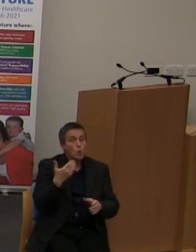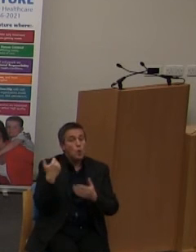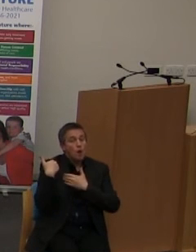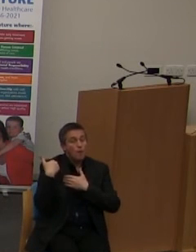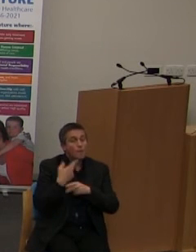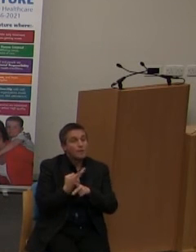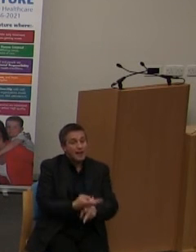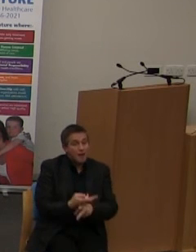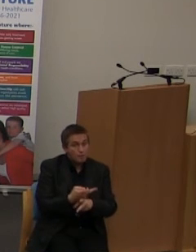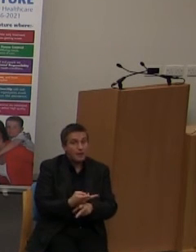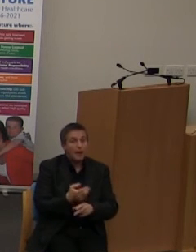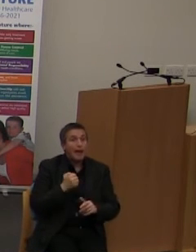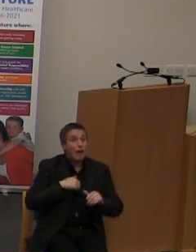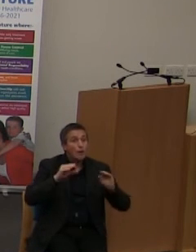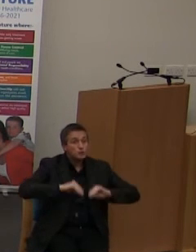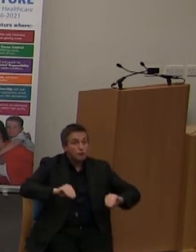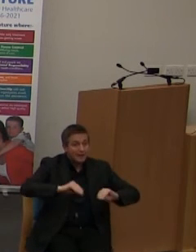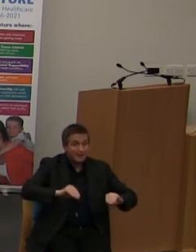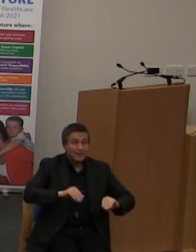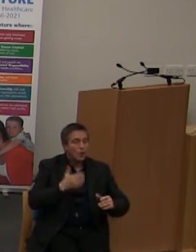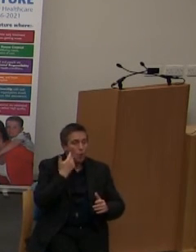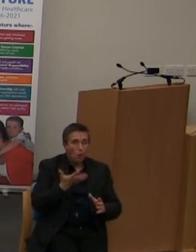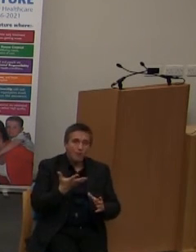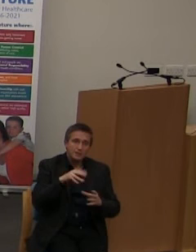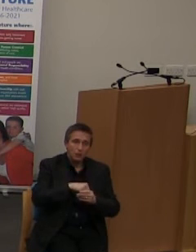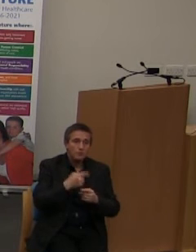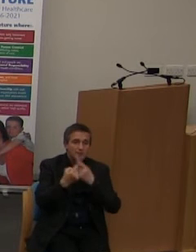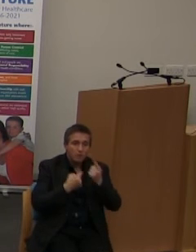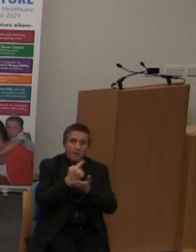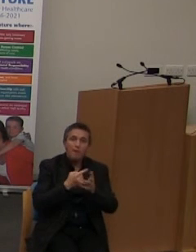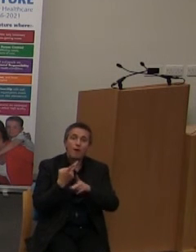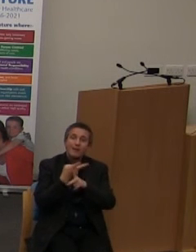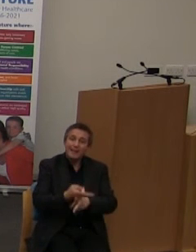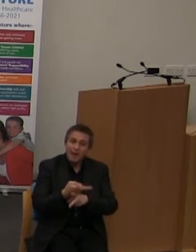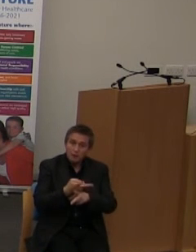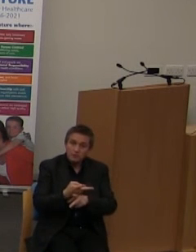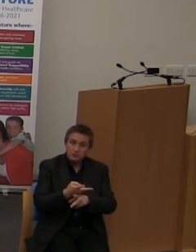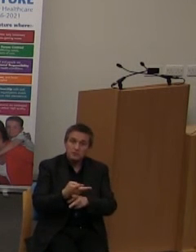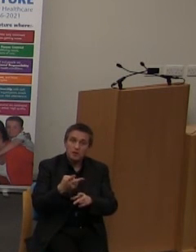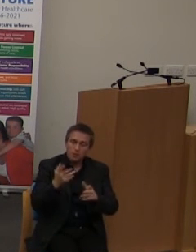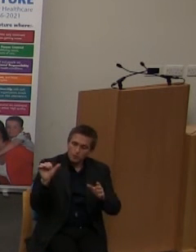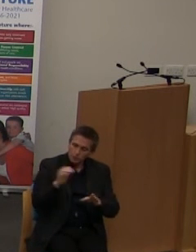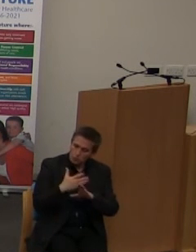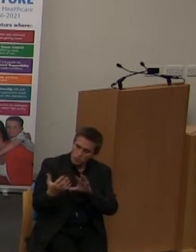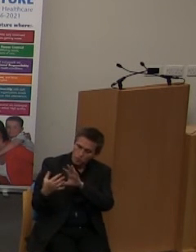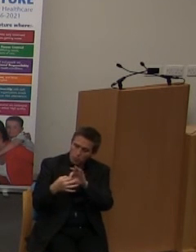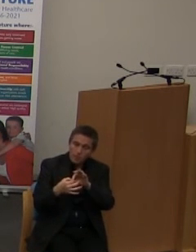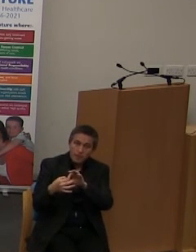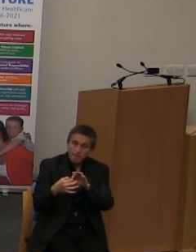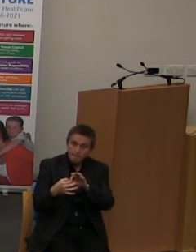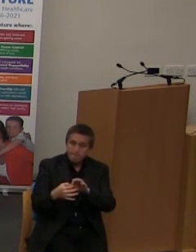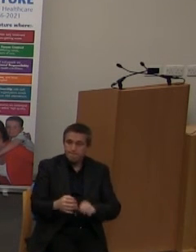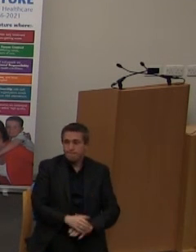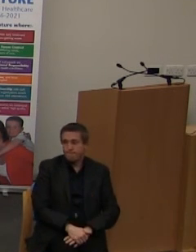again re-emphasise the need to work along with carers very, very actively in designing and delivering services for people and with